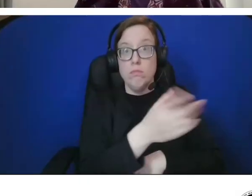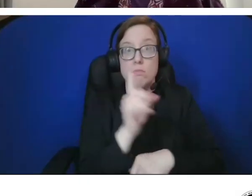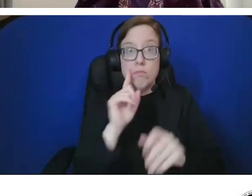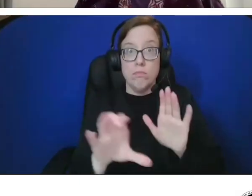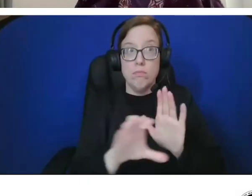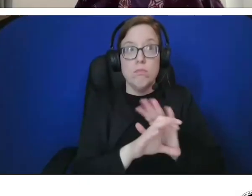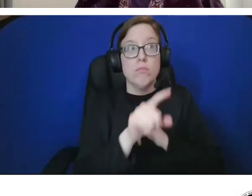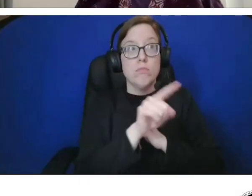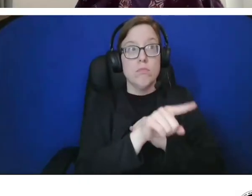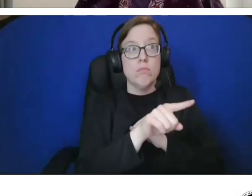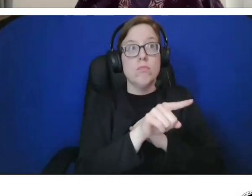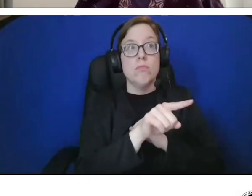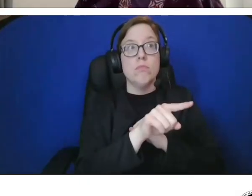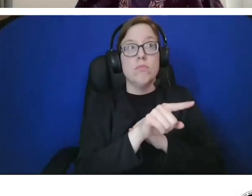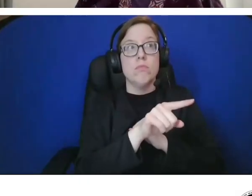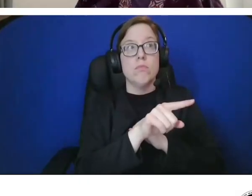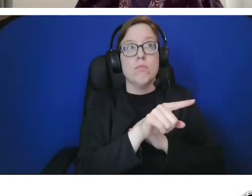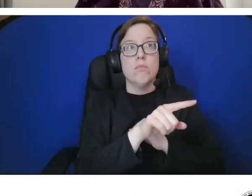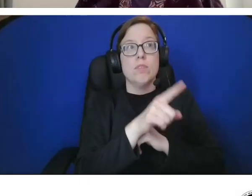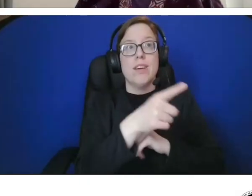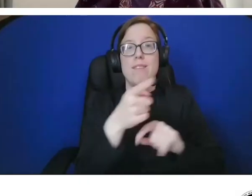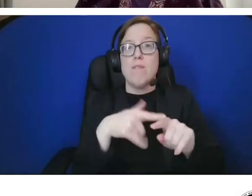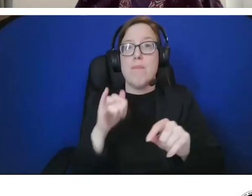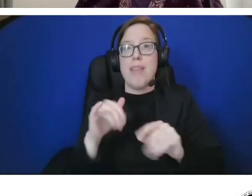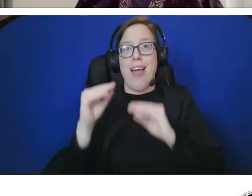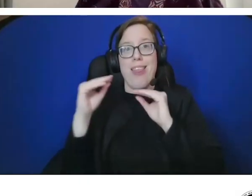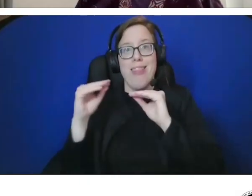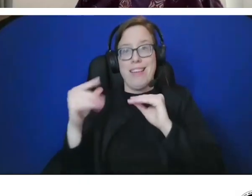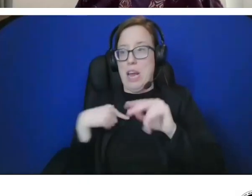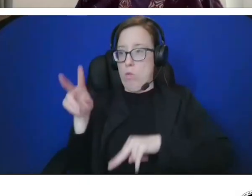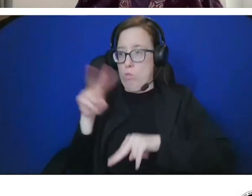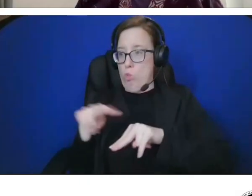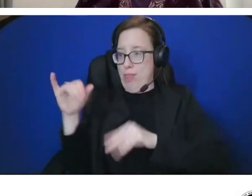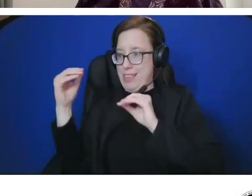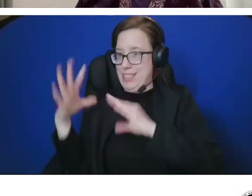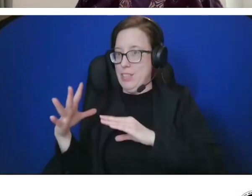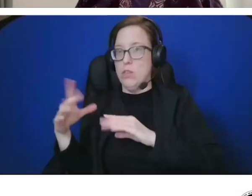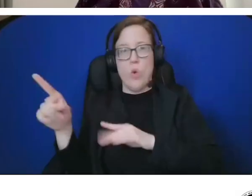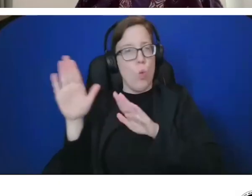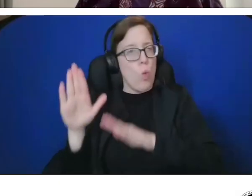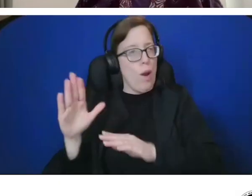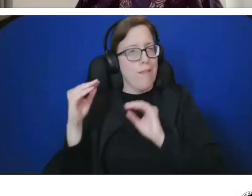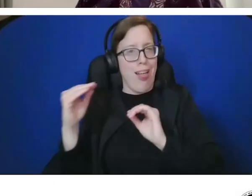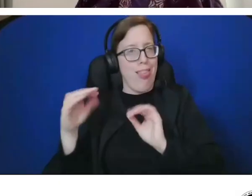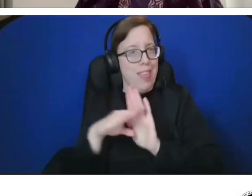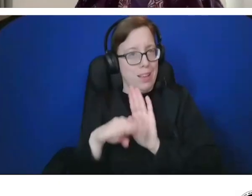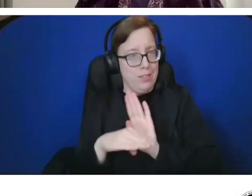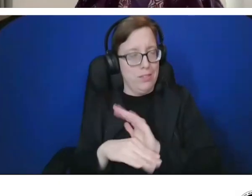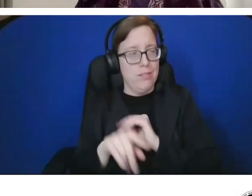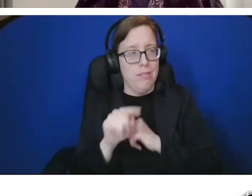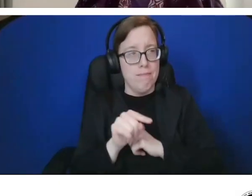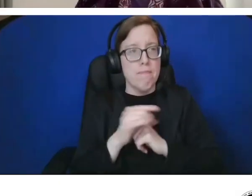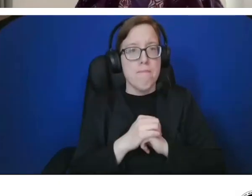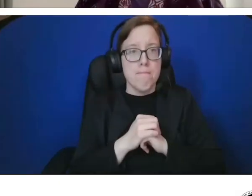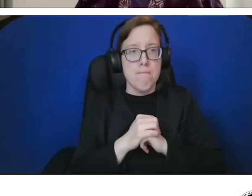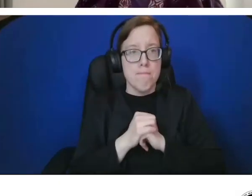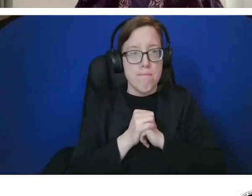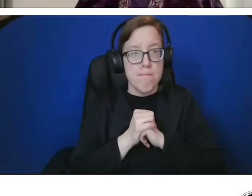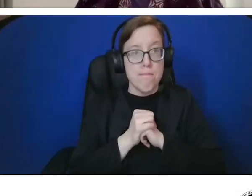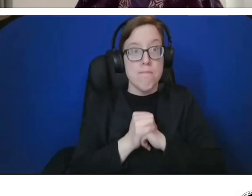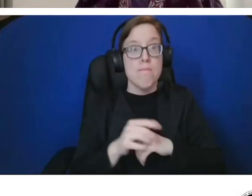This is an excerpt from a lesson that I observed a teacher deliver, a wonderful lesson.